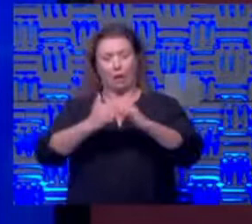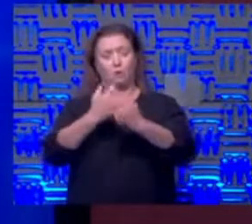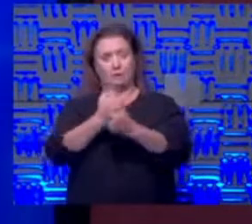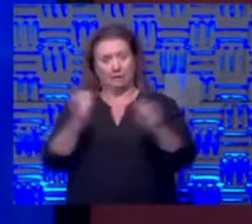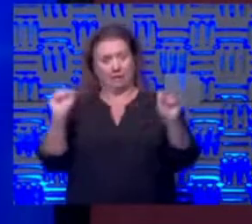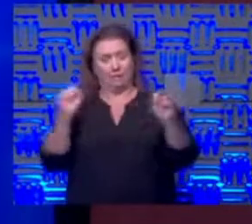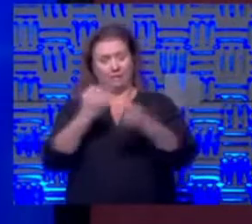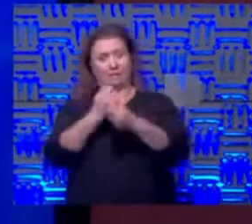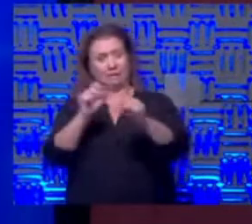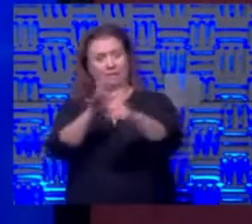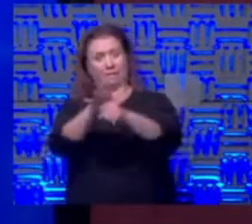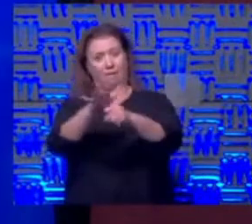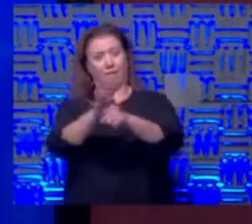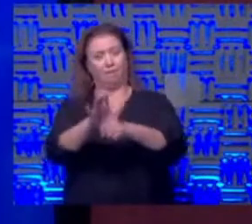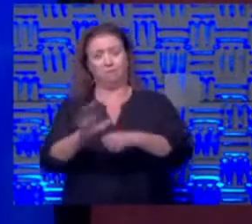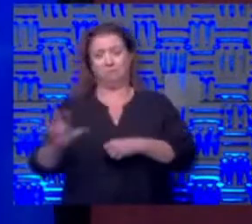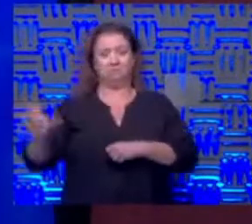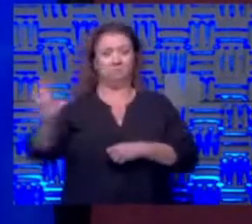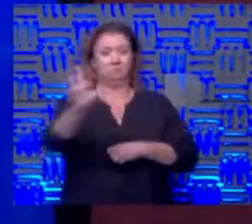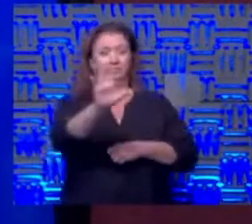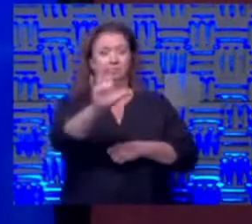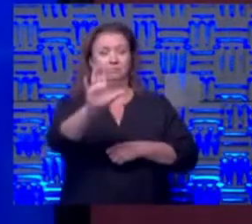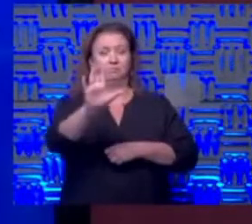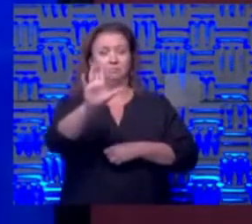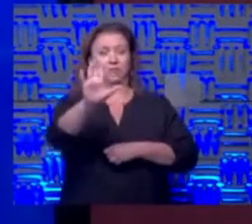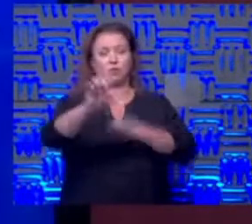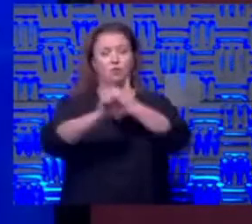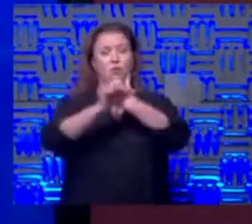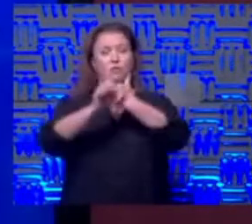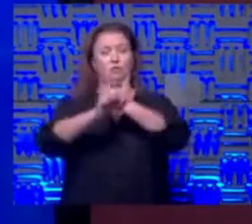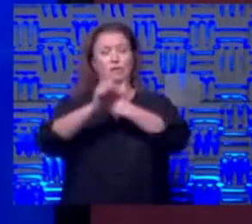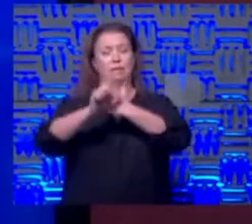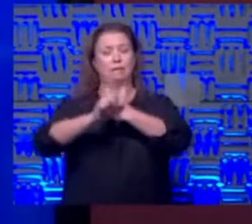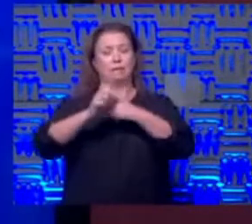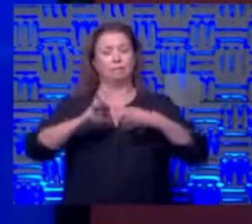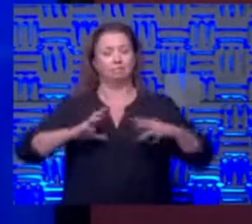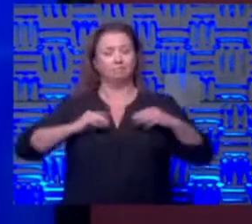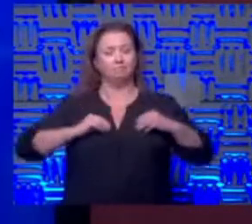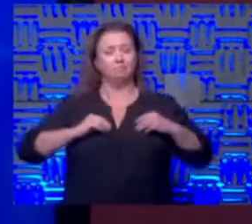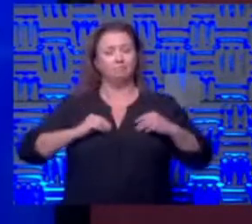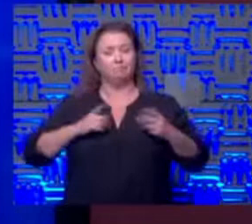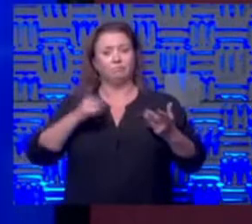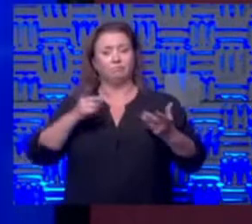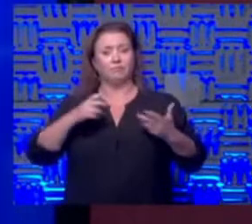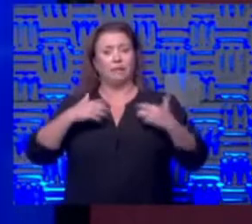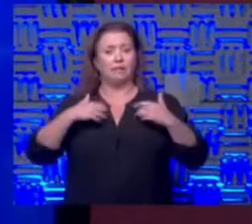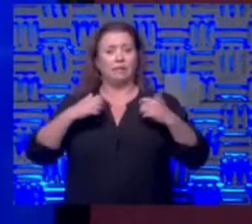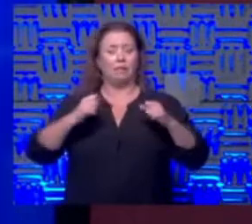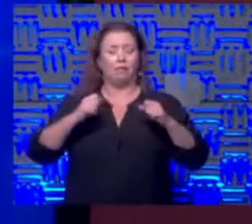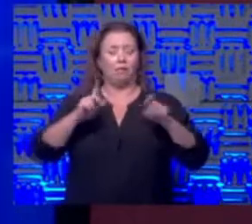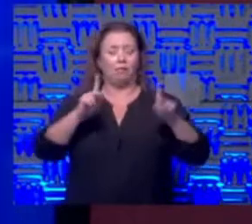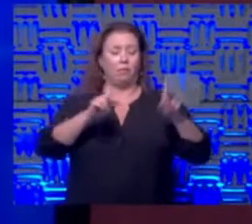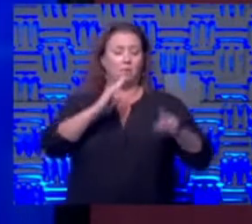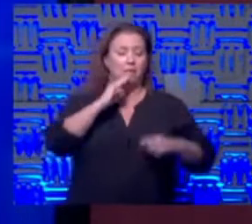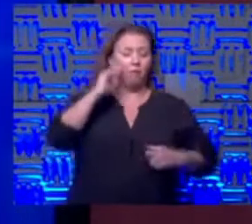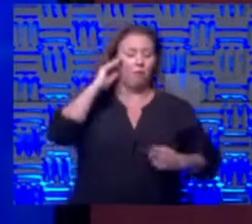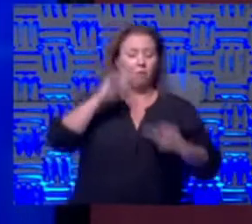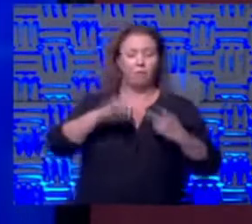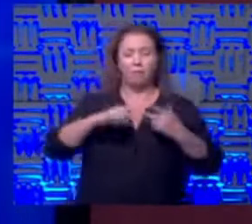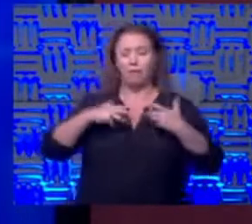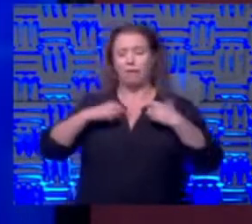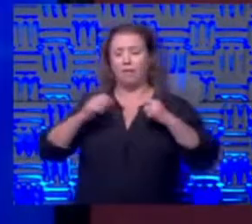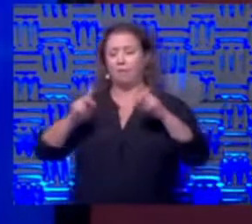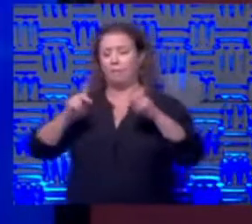it? Is it safe enough? And that depends entirely upon your individual risk tolerance. You have to think about, what's the health like of the people at home? What's the health like of my